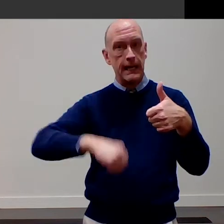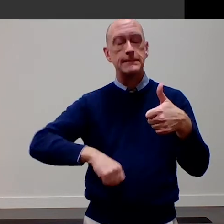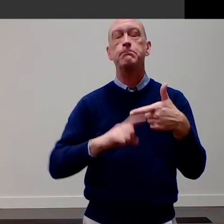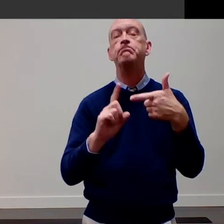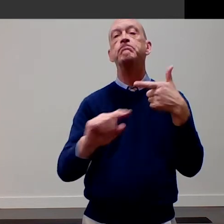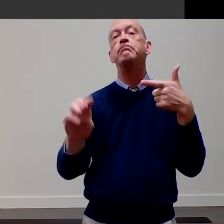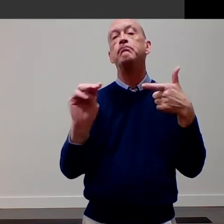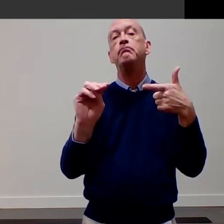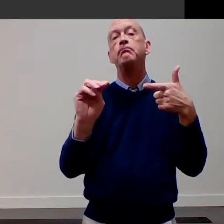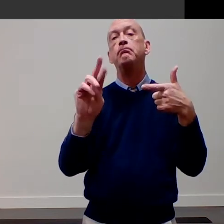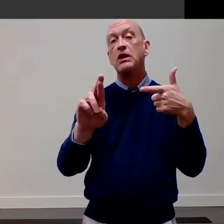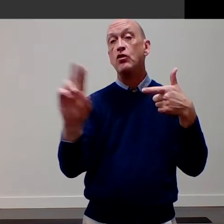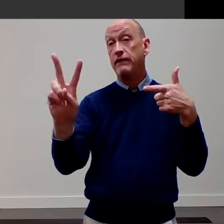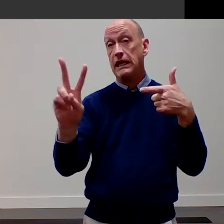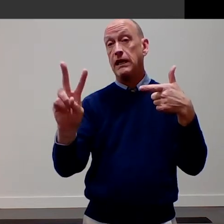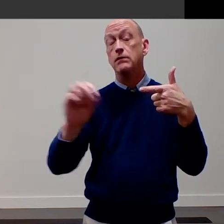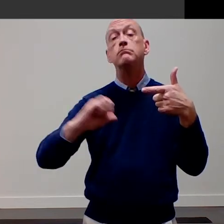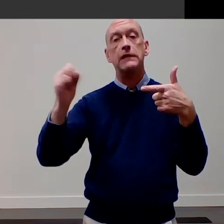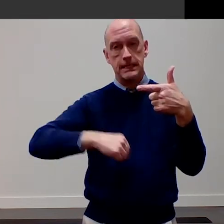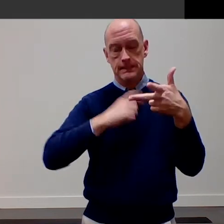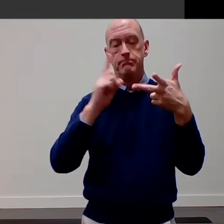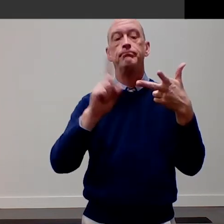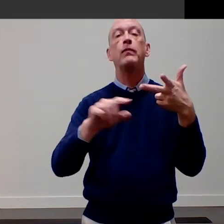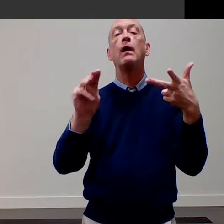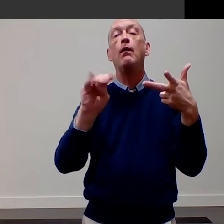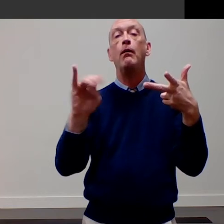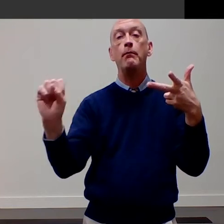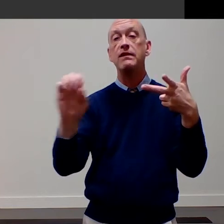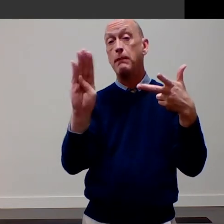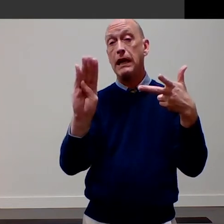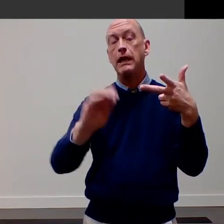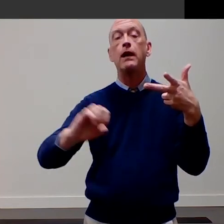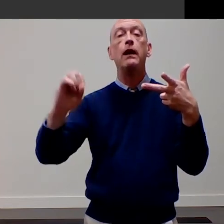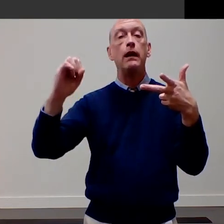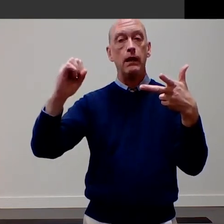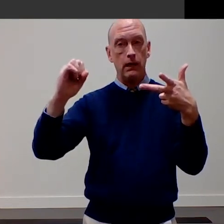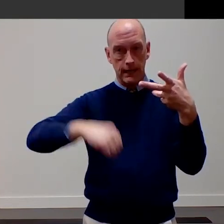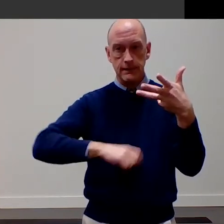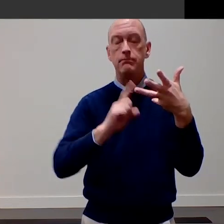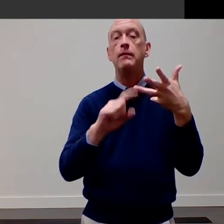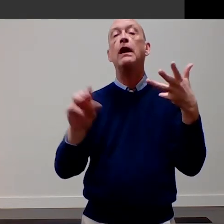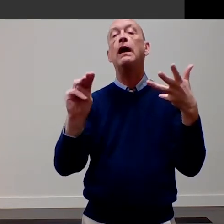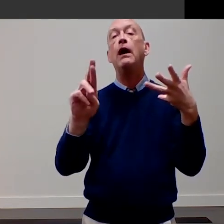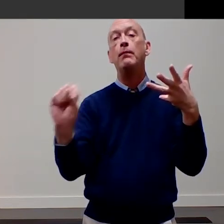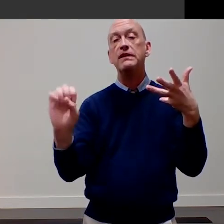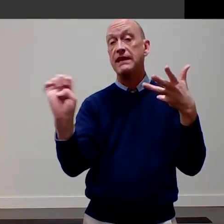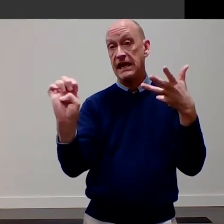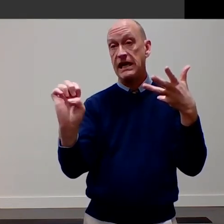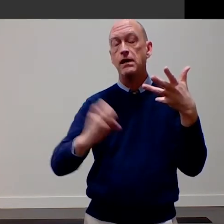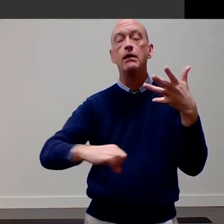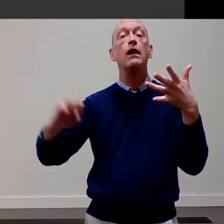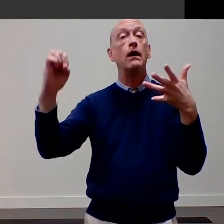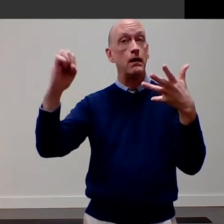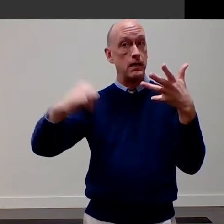Yes. Mr. Vasquez? Yes. Ms. Barnes? Yes. Mrs.